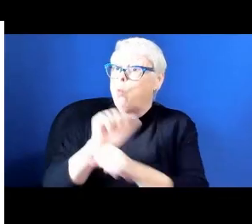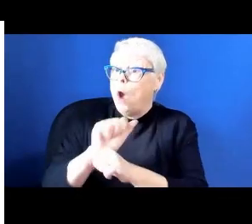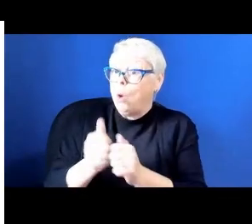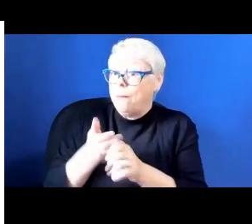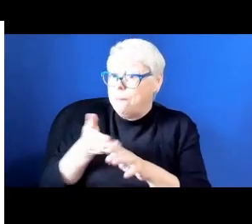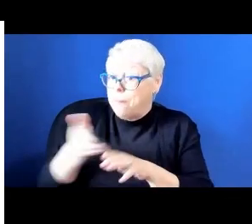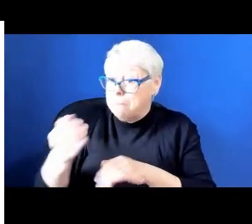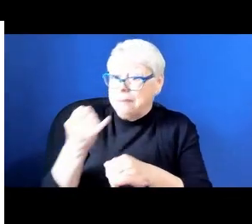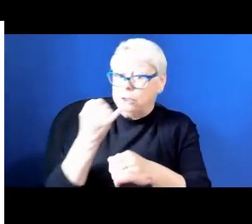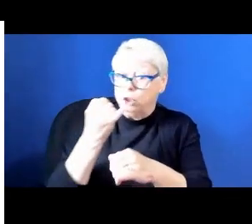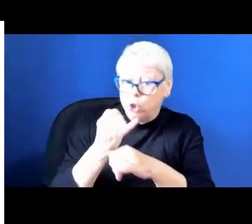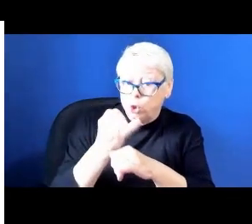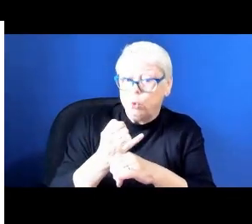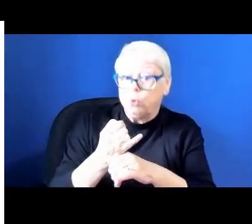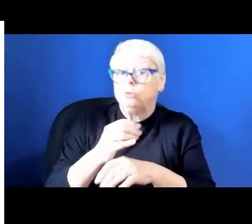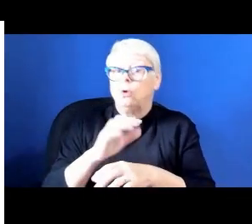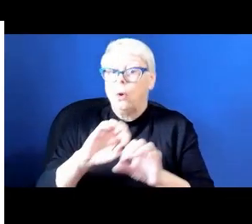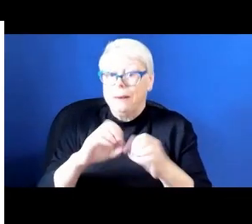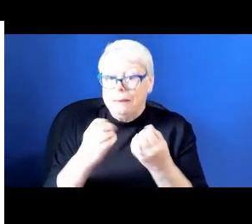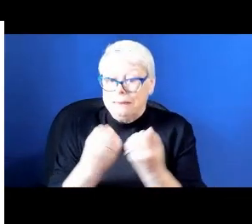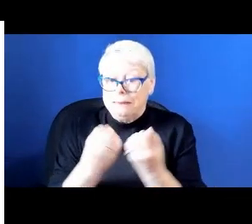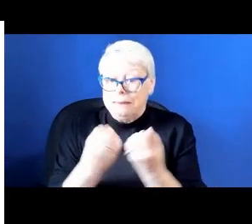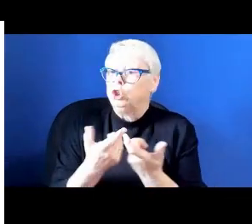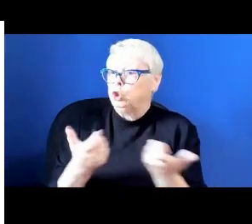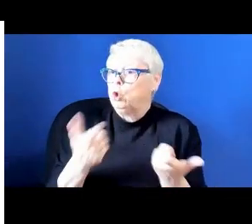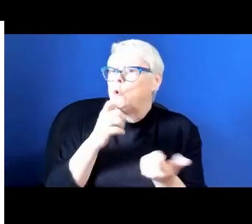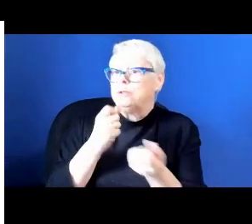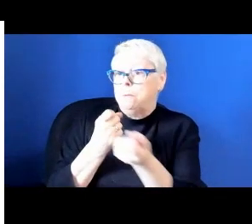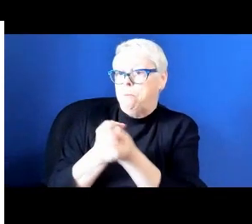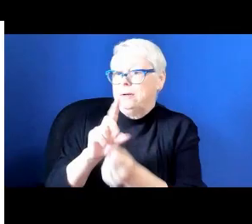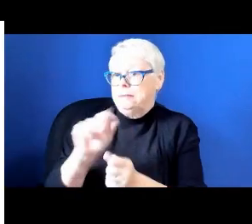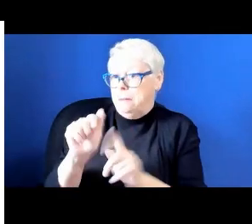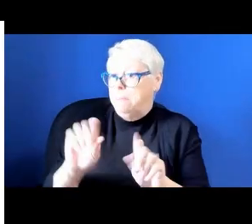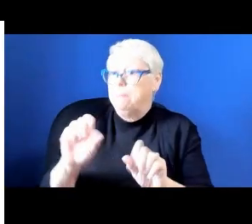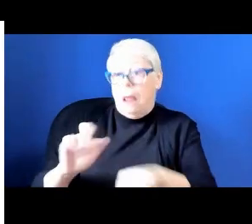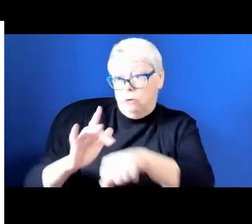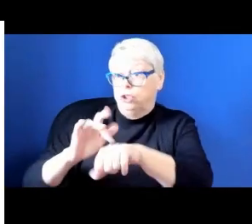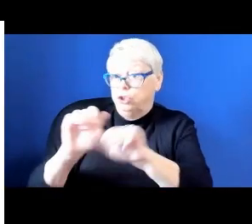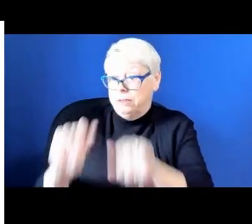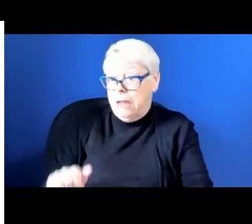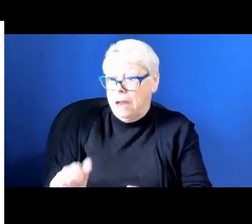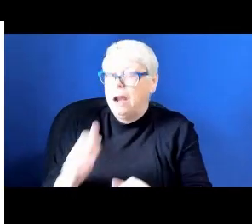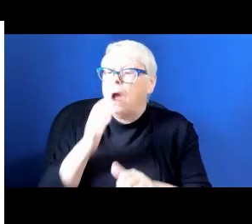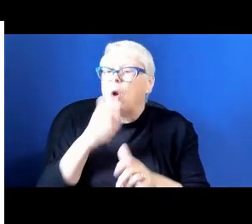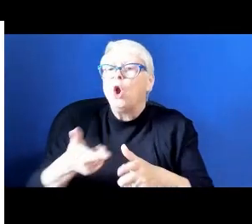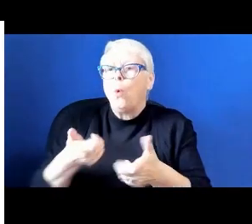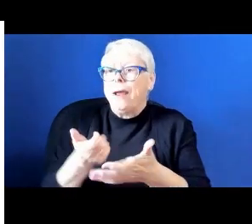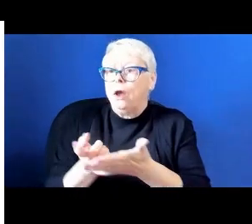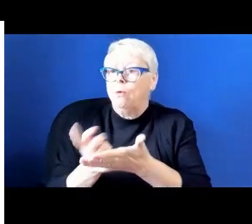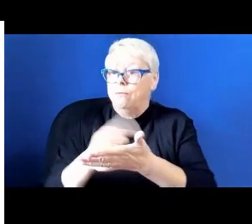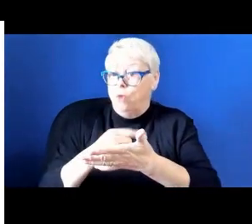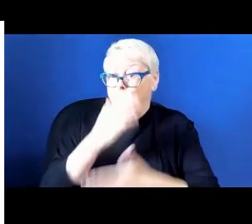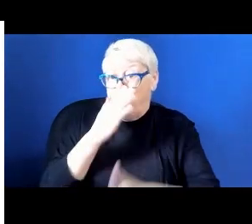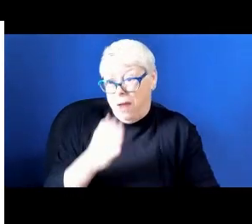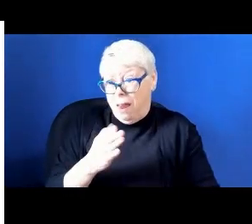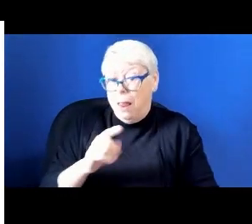who provide access to benefit support. I now will give you a really quick overview, but again, I